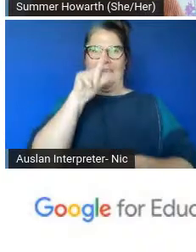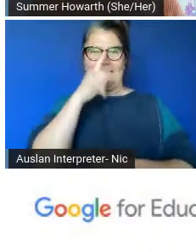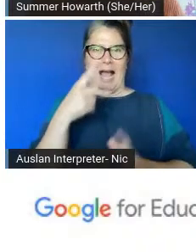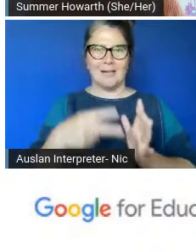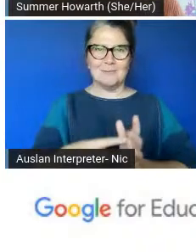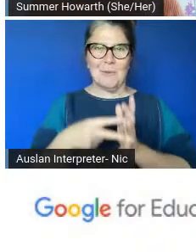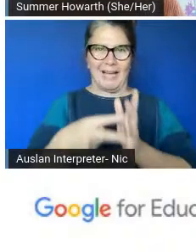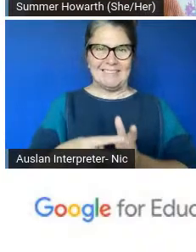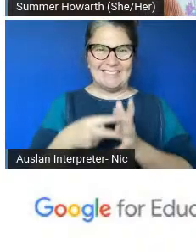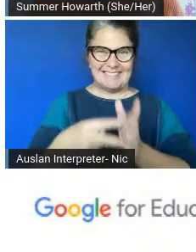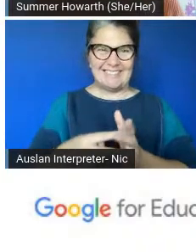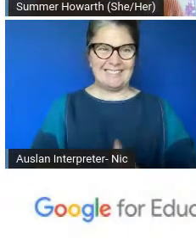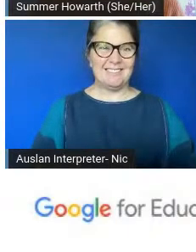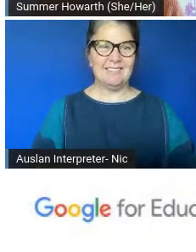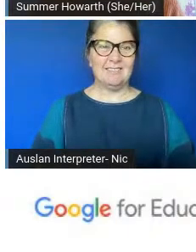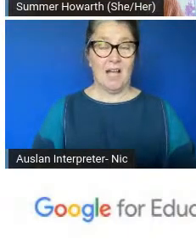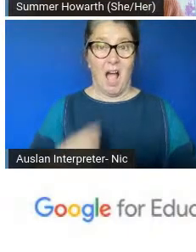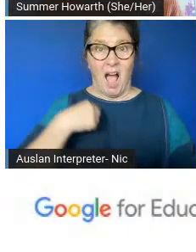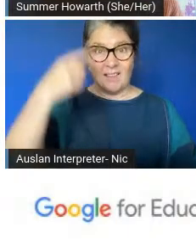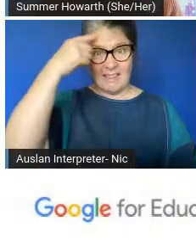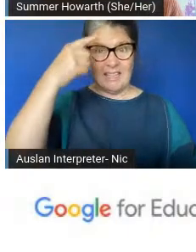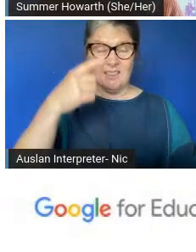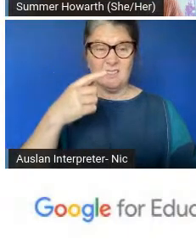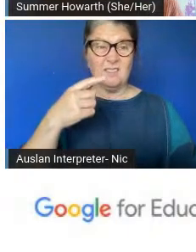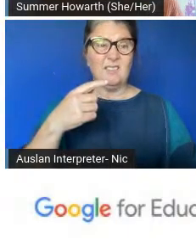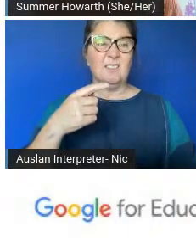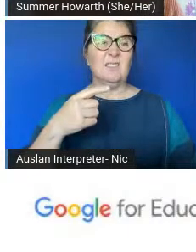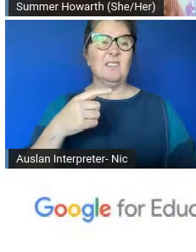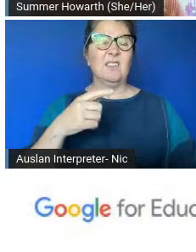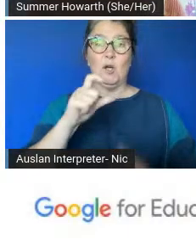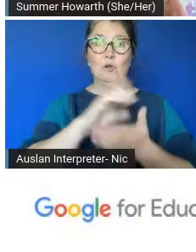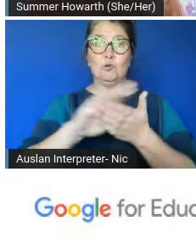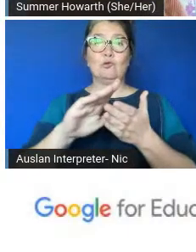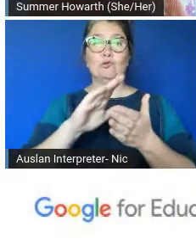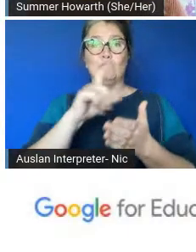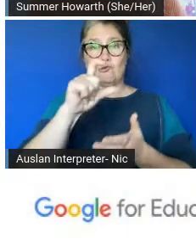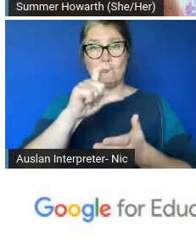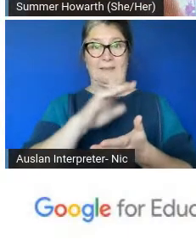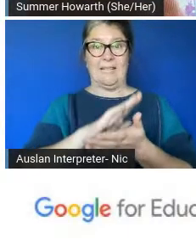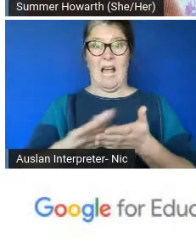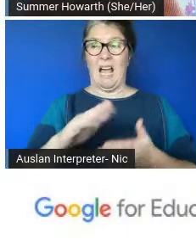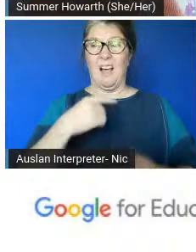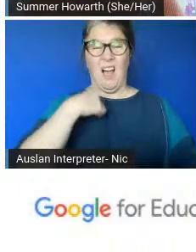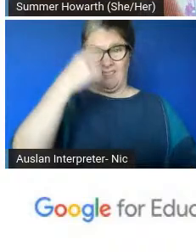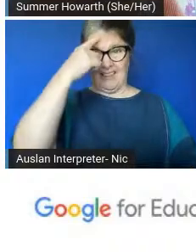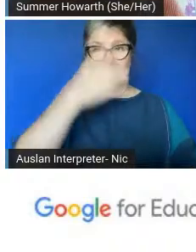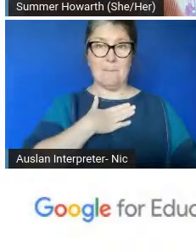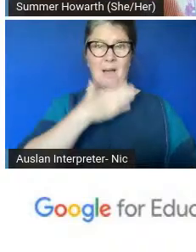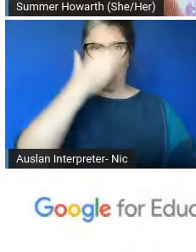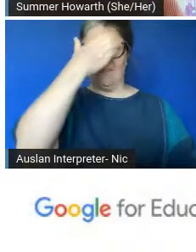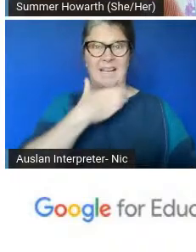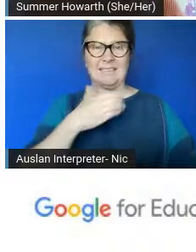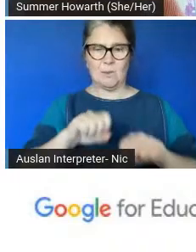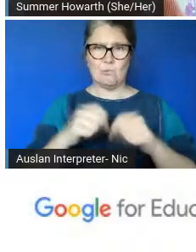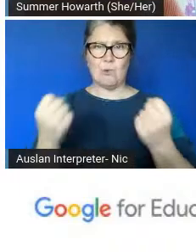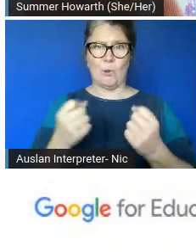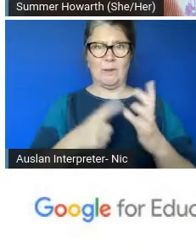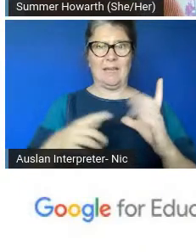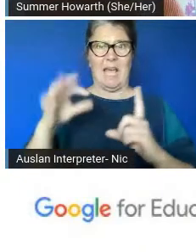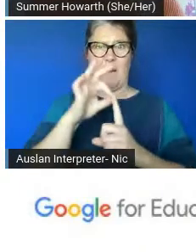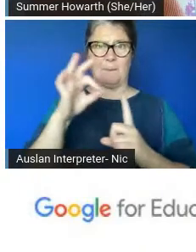broken arts and culture app. No. Well, it's a lovely face. It's lovely. Oh, thanks, Summer. Here we